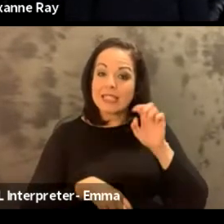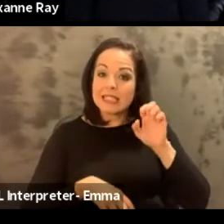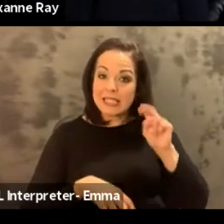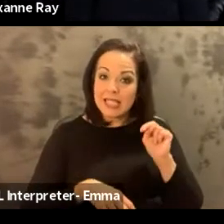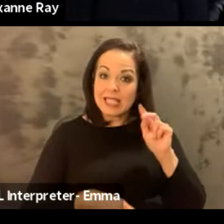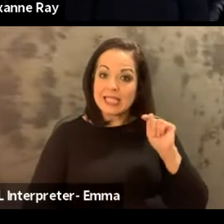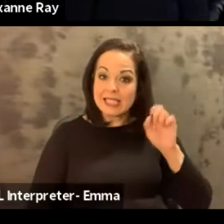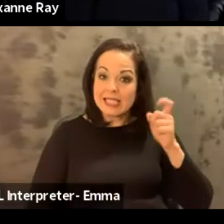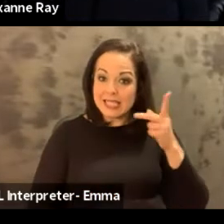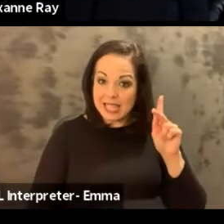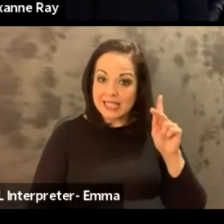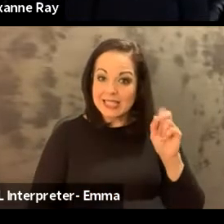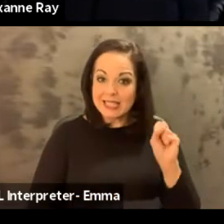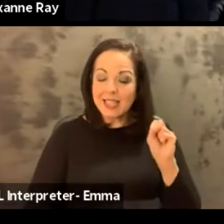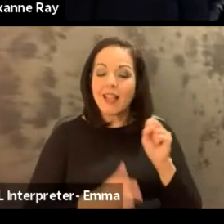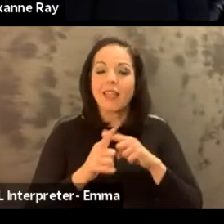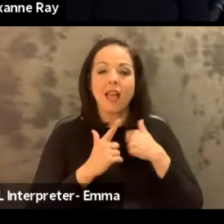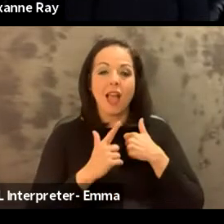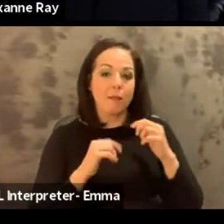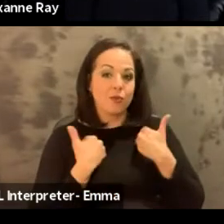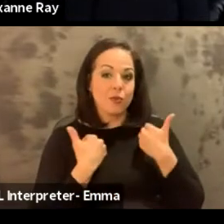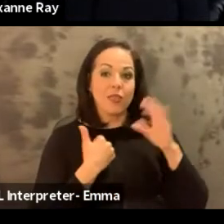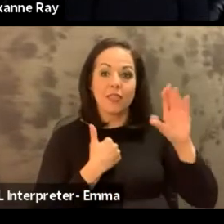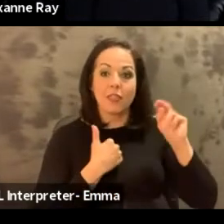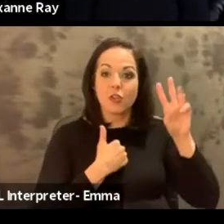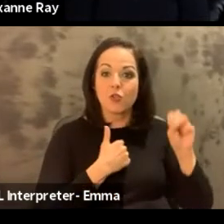I'm a youth writer in their newsroom program.